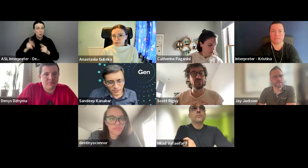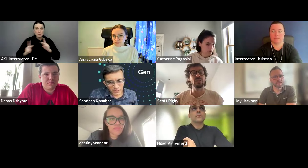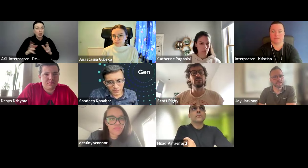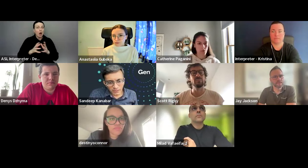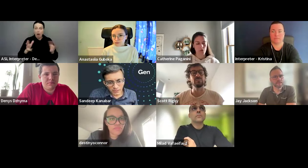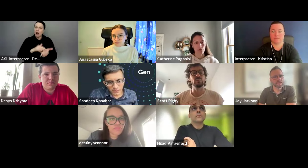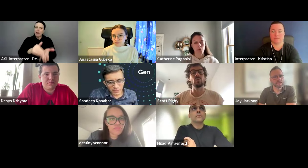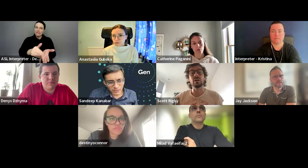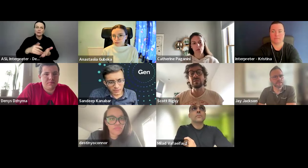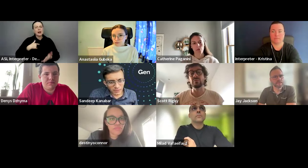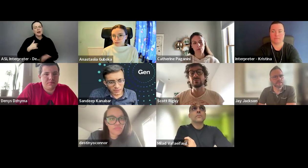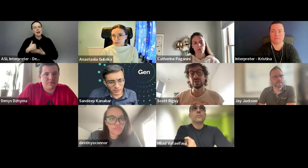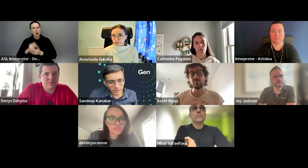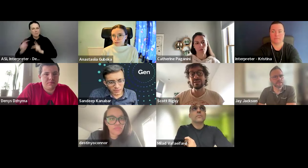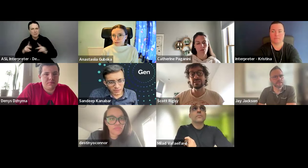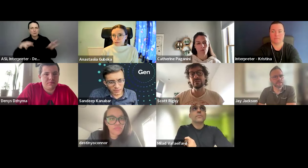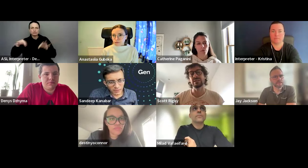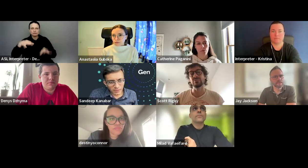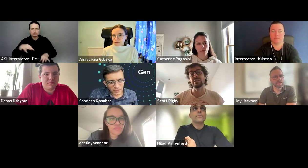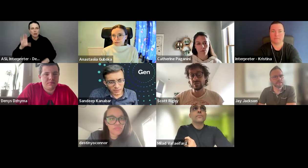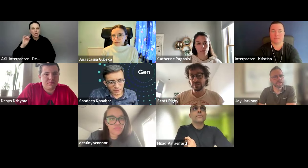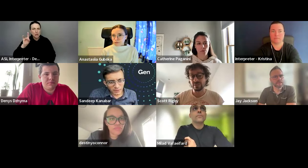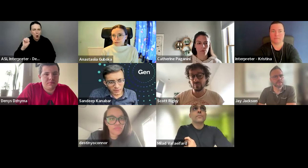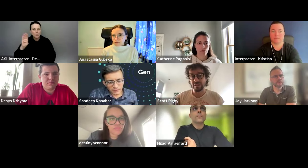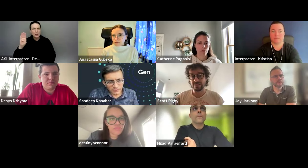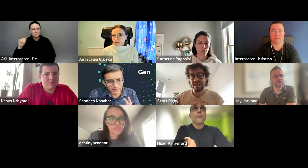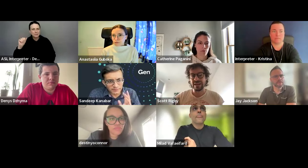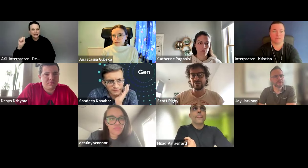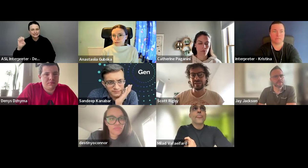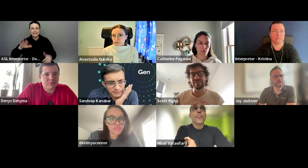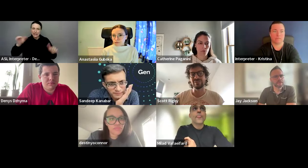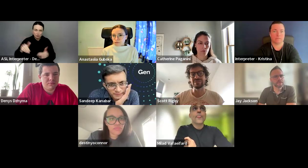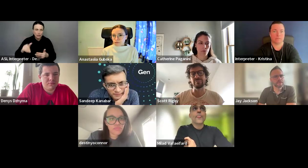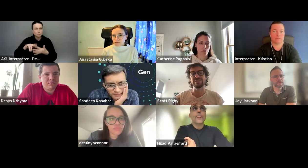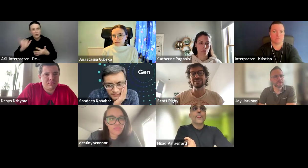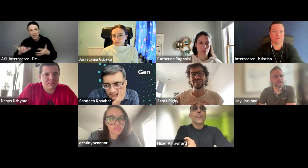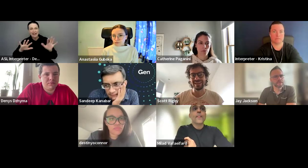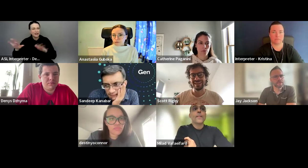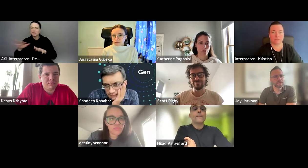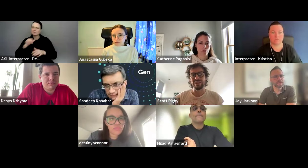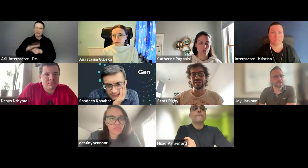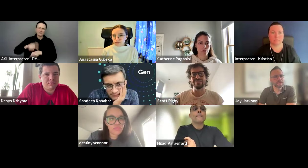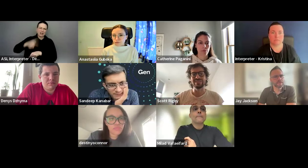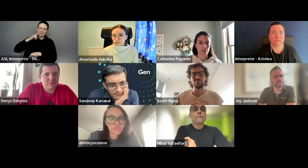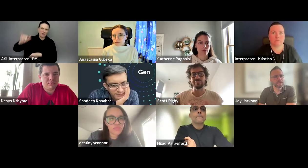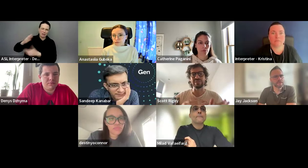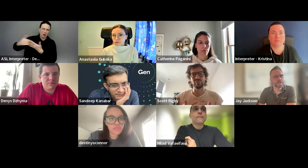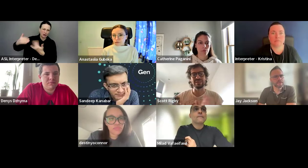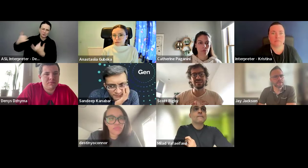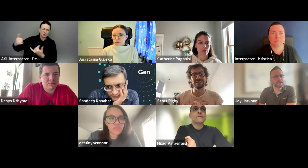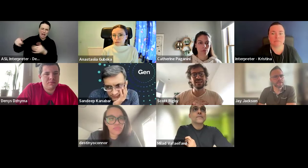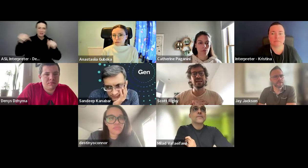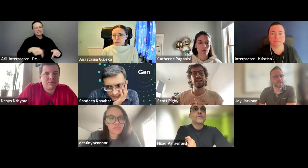and help people walk people through the code base, giving an introduction to the code base. I don't think there's time for that today, but this is more